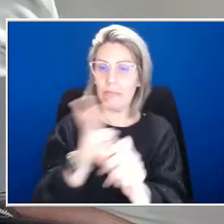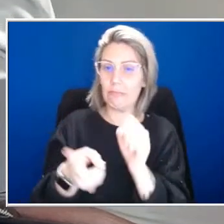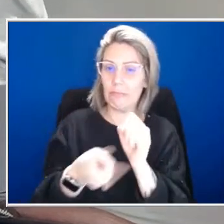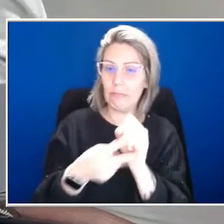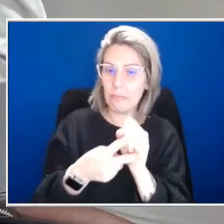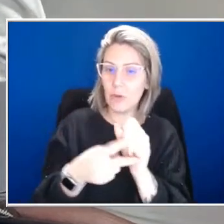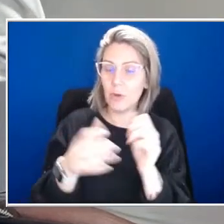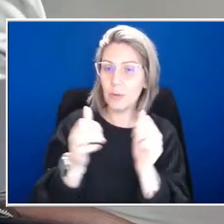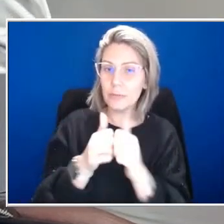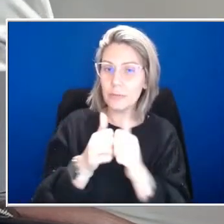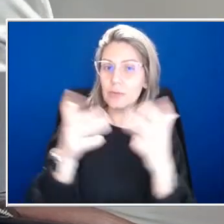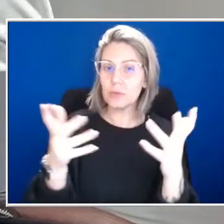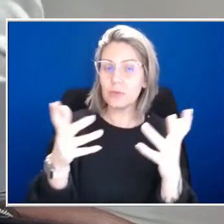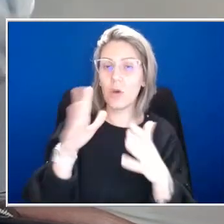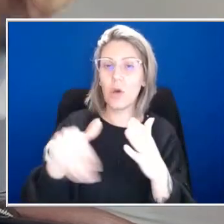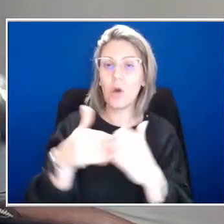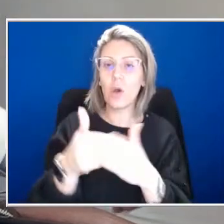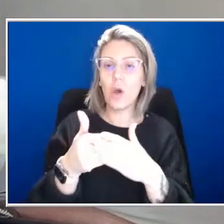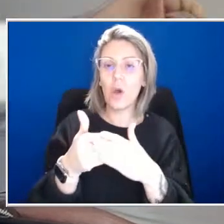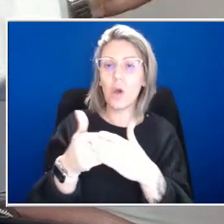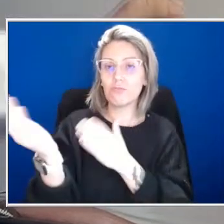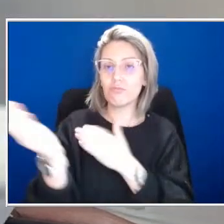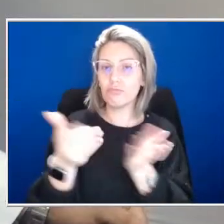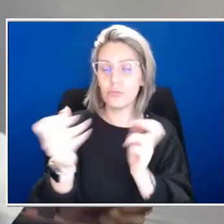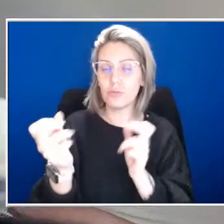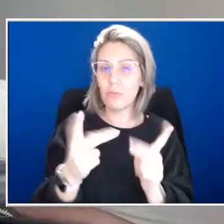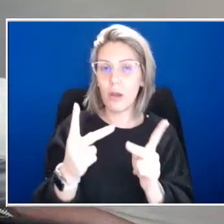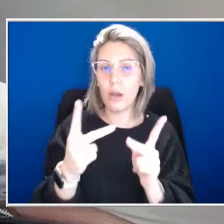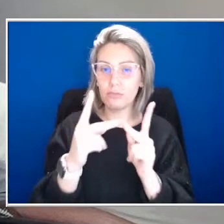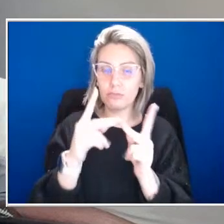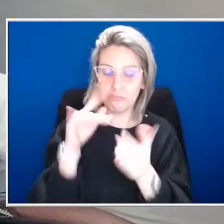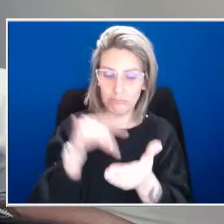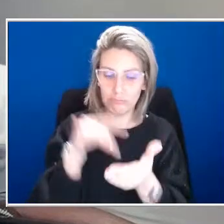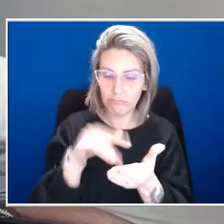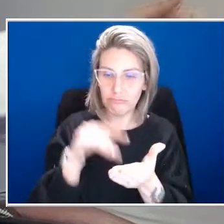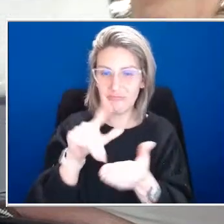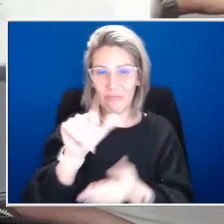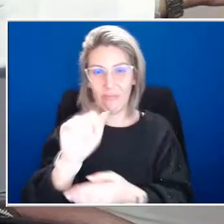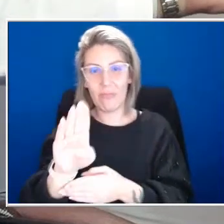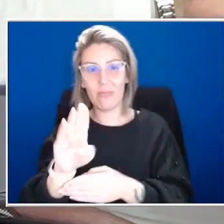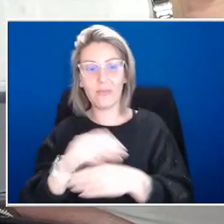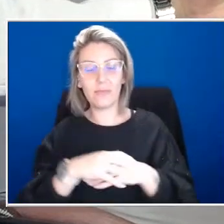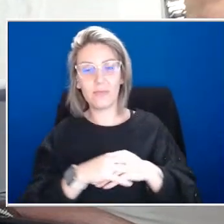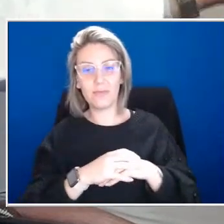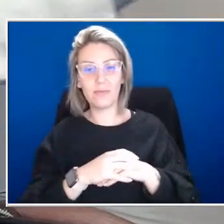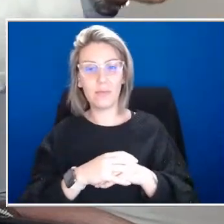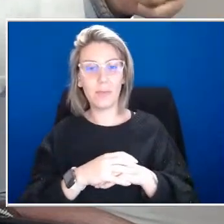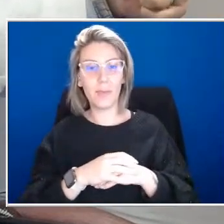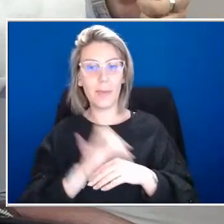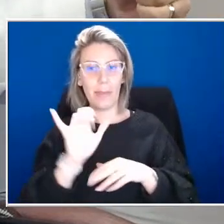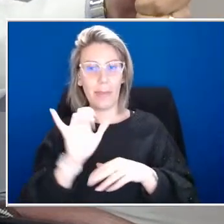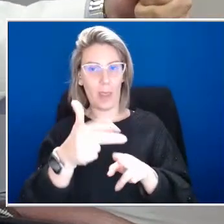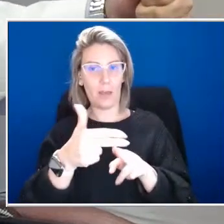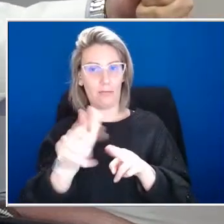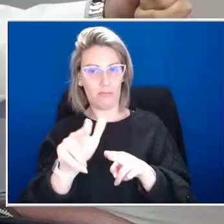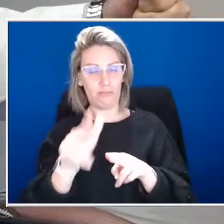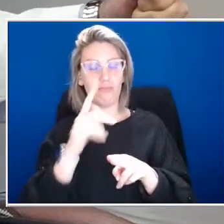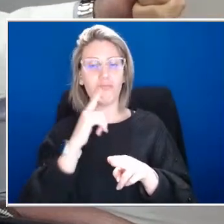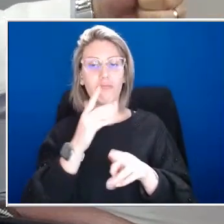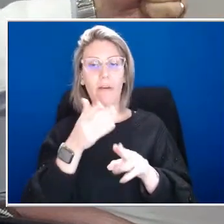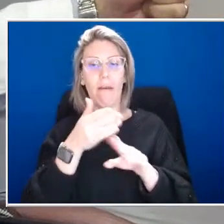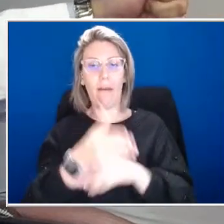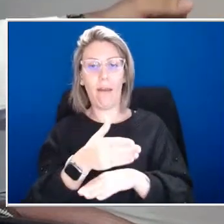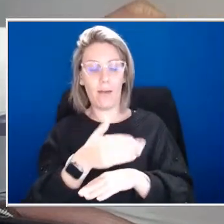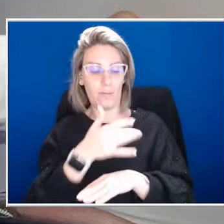all taken back to his lab, and basically this is shortly after heart was taken out by one